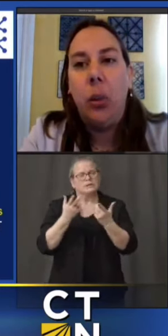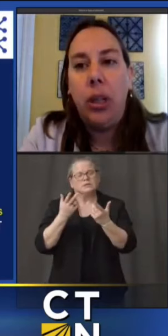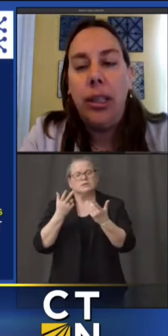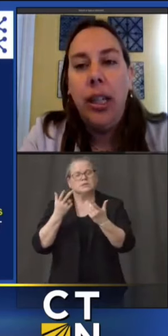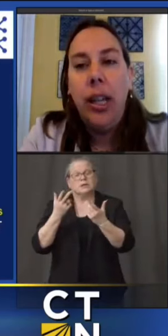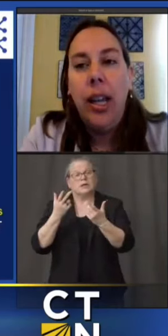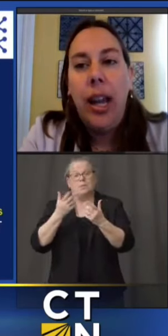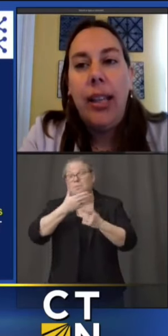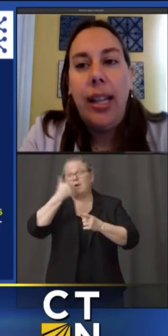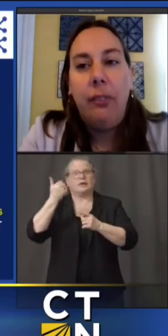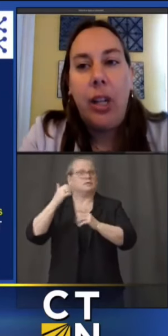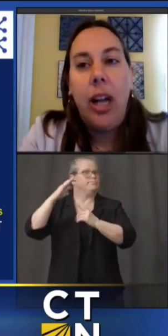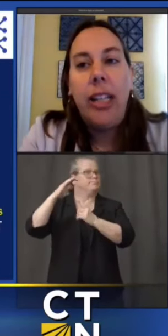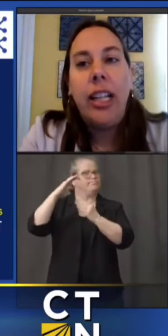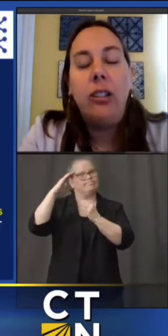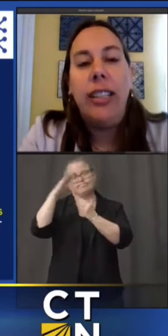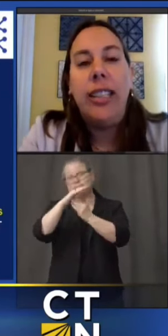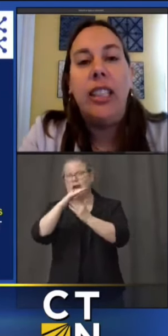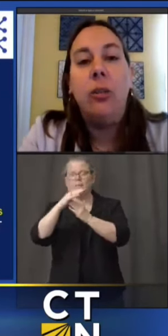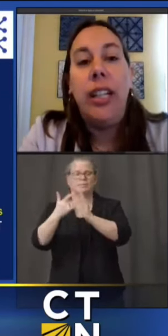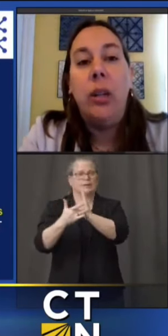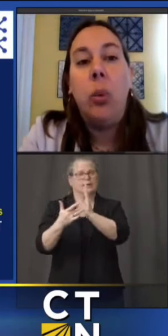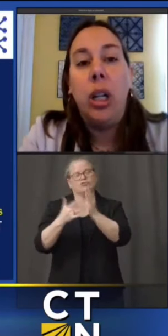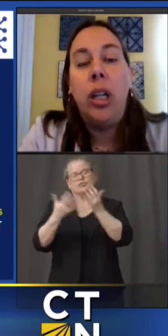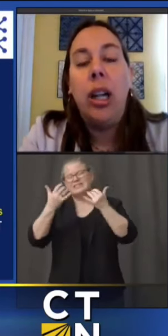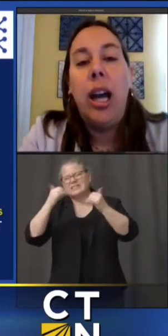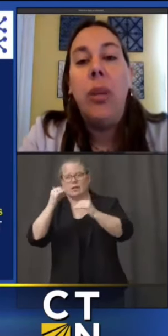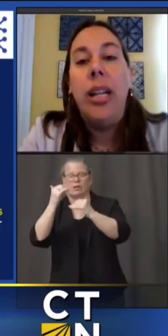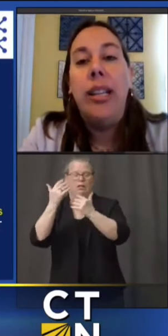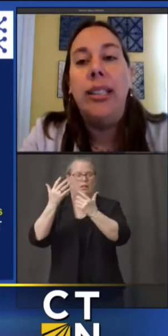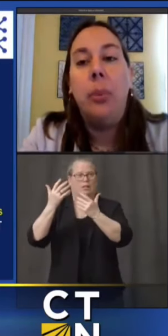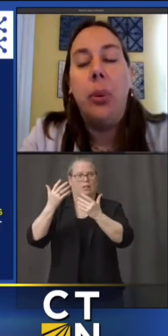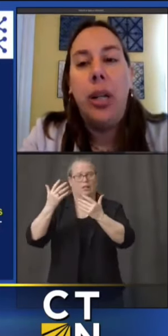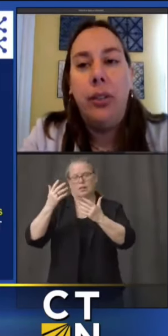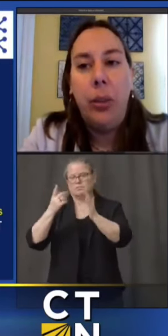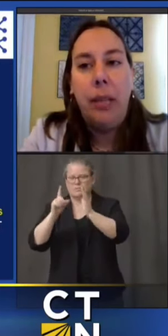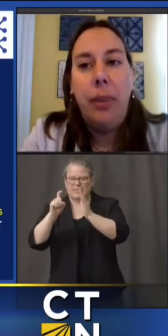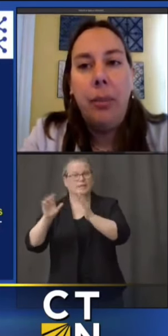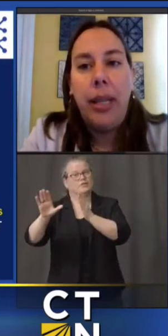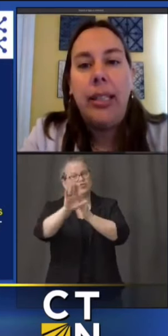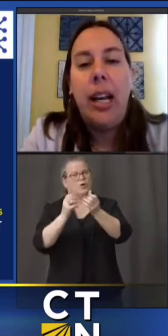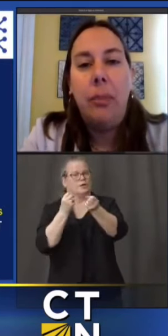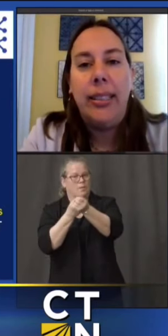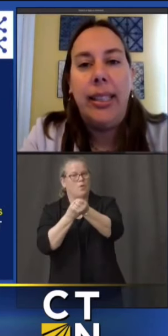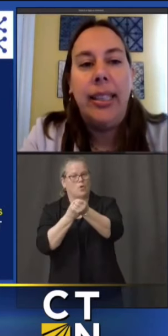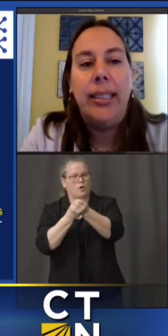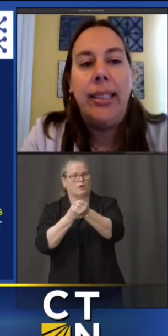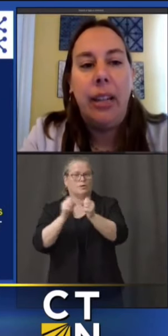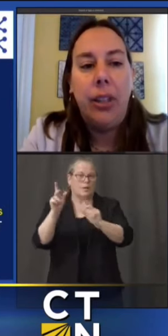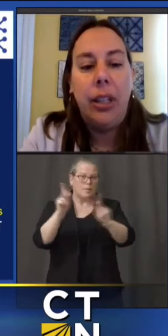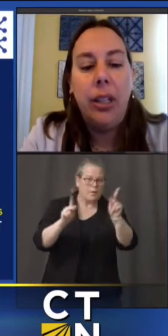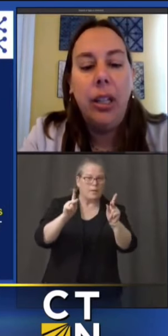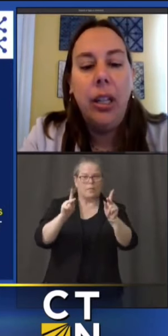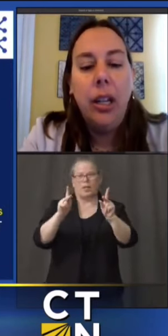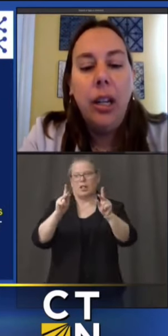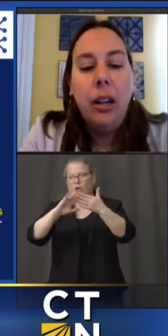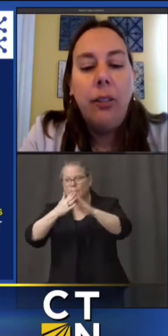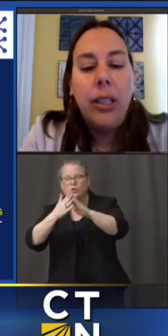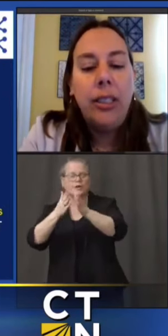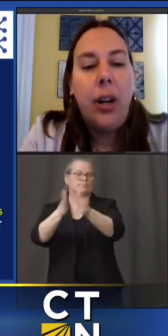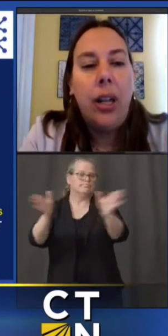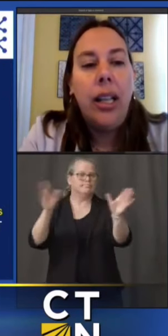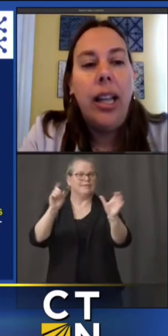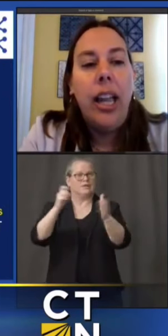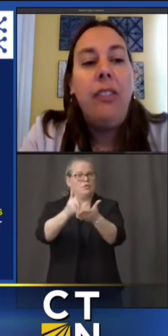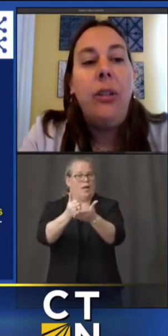the world. And that for contact tracing to really work, we need the support of you and the public to help us in this endeavor. First